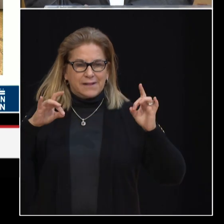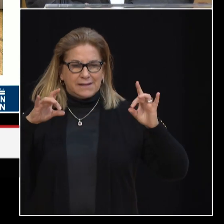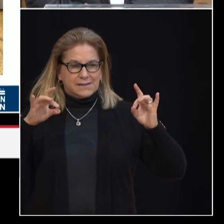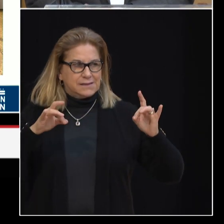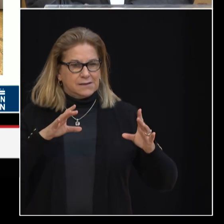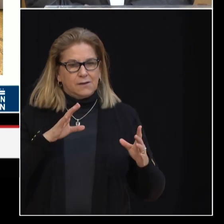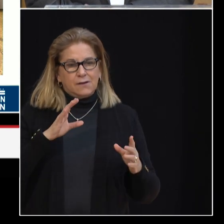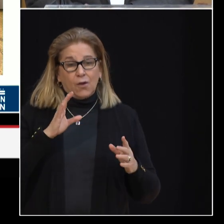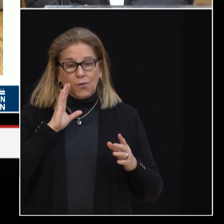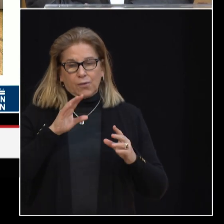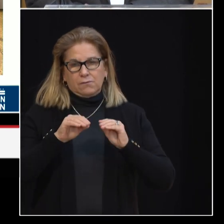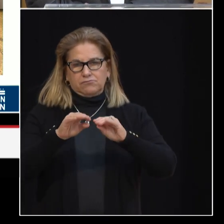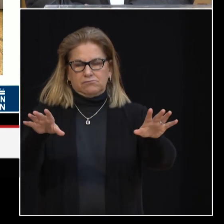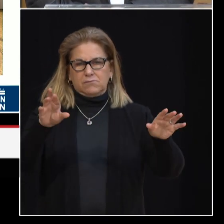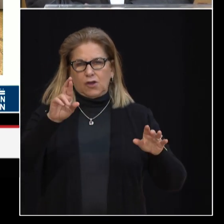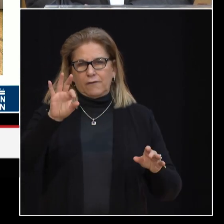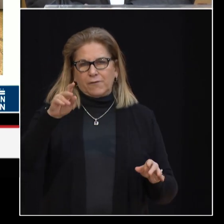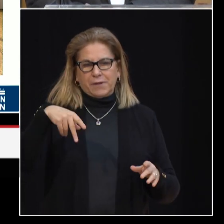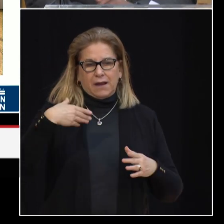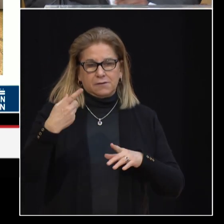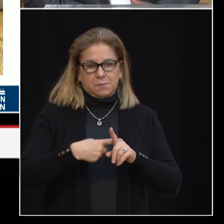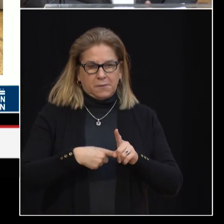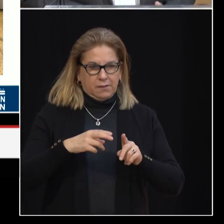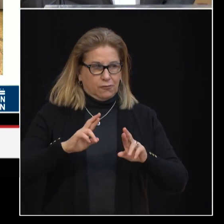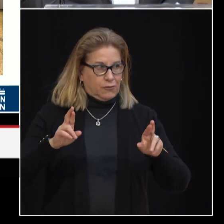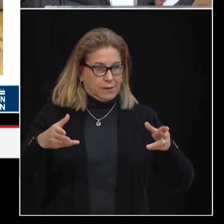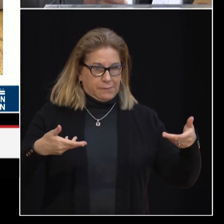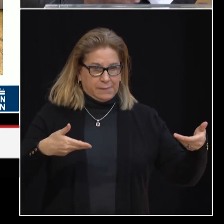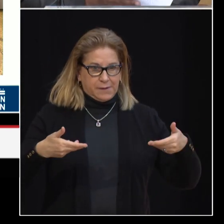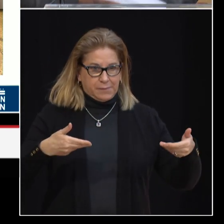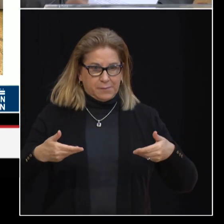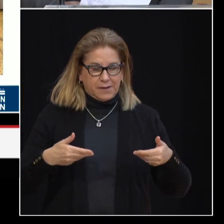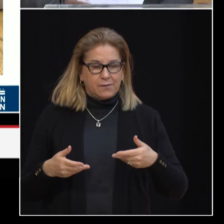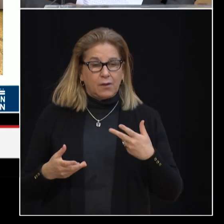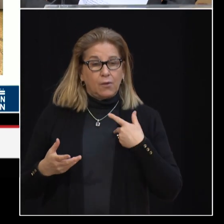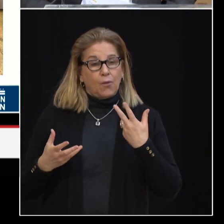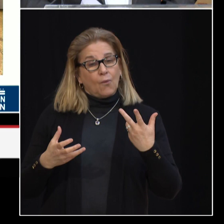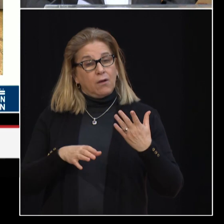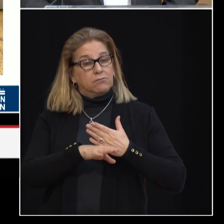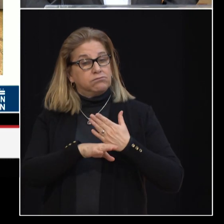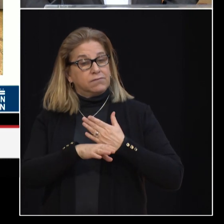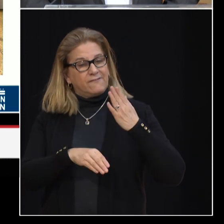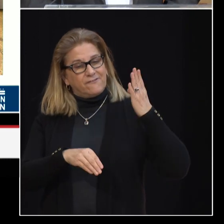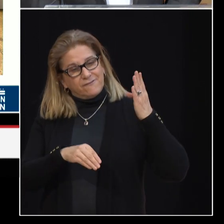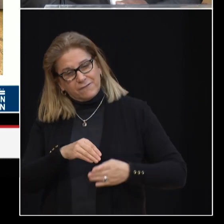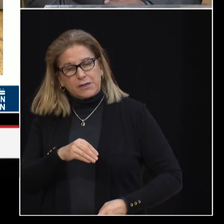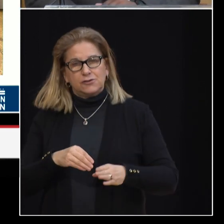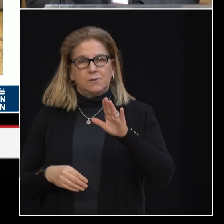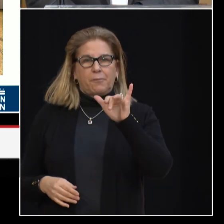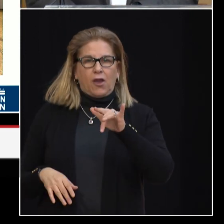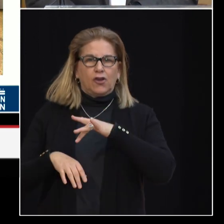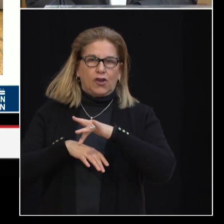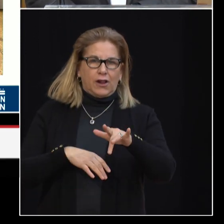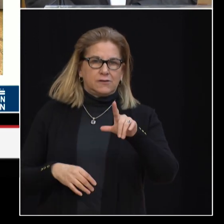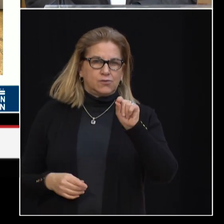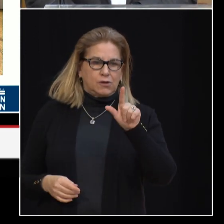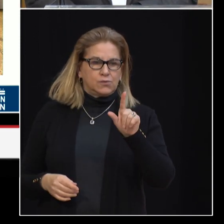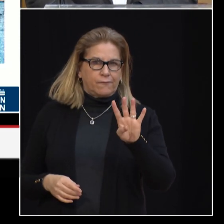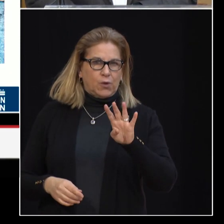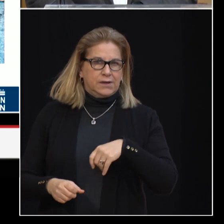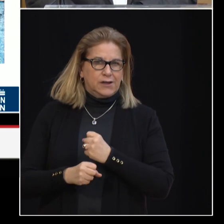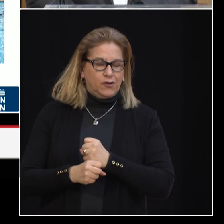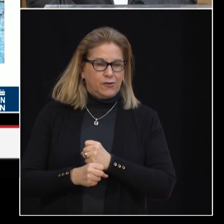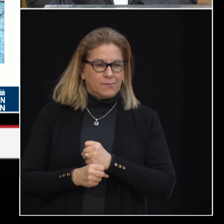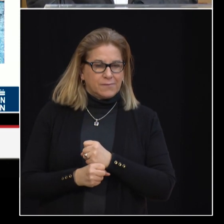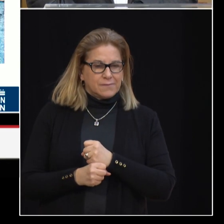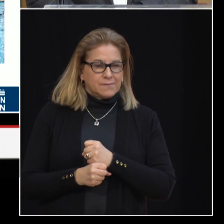a completion date of early 2024. The budget for this project is $3 million. The last project is a Department of